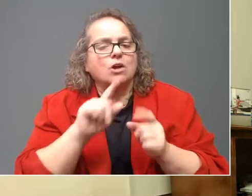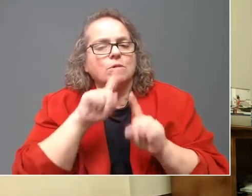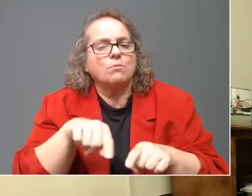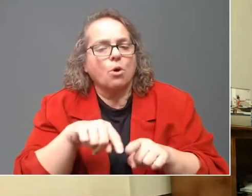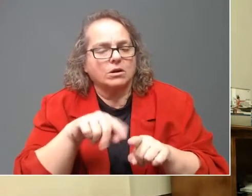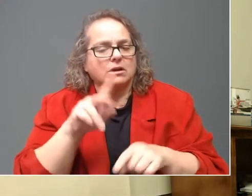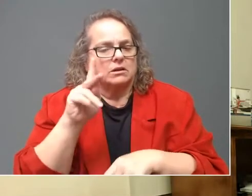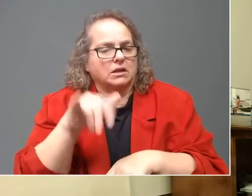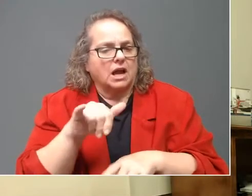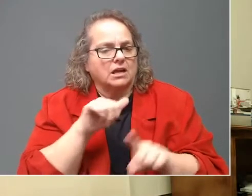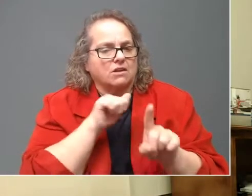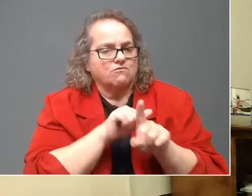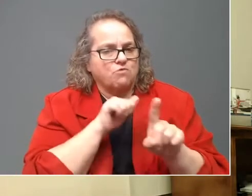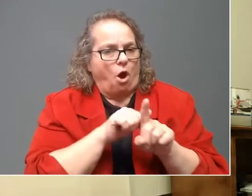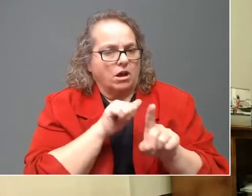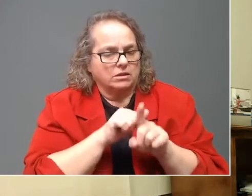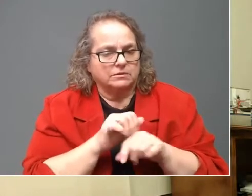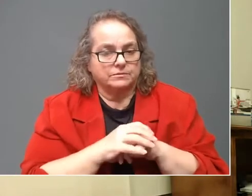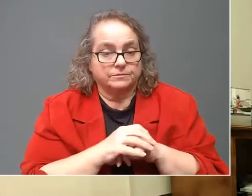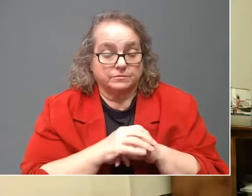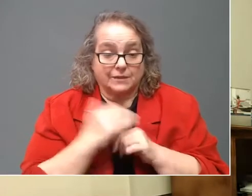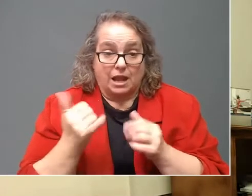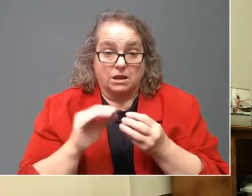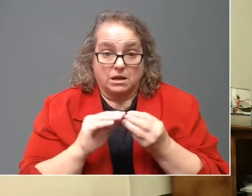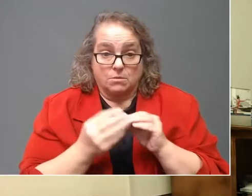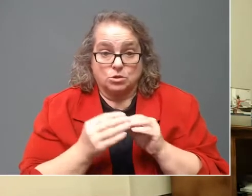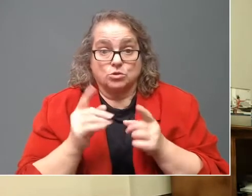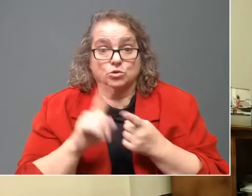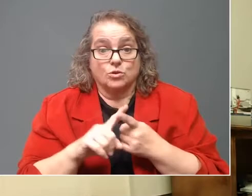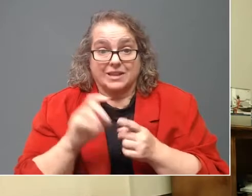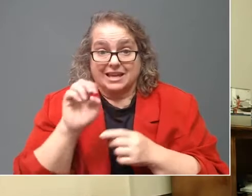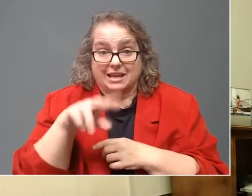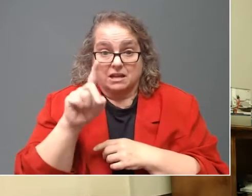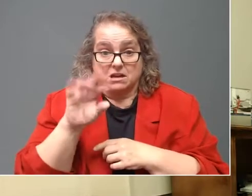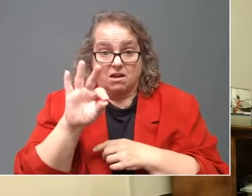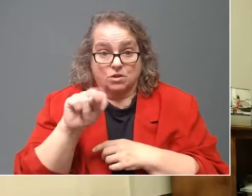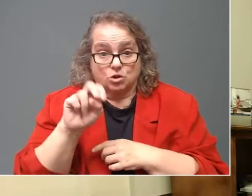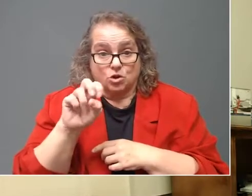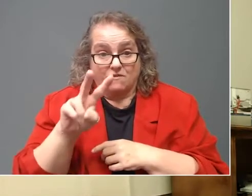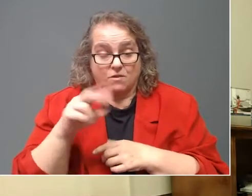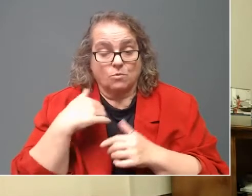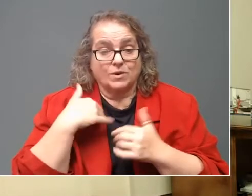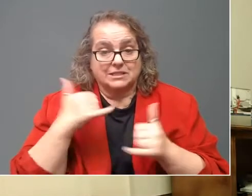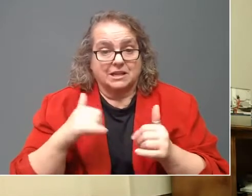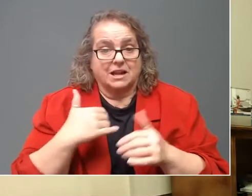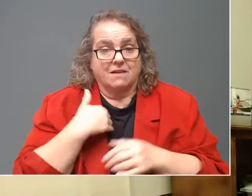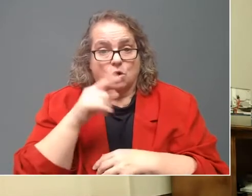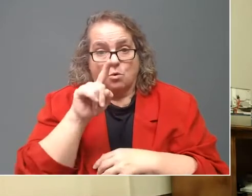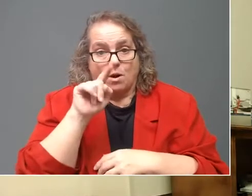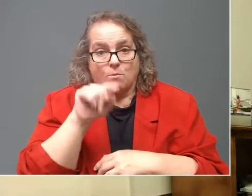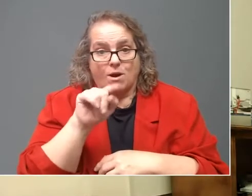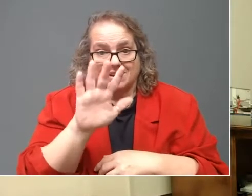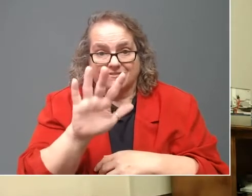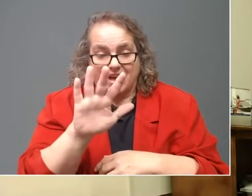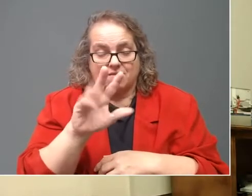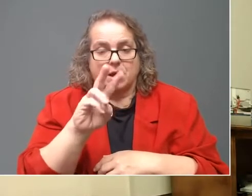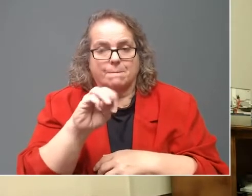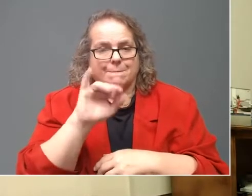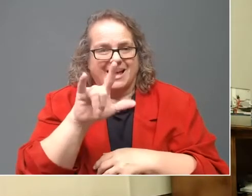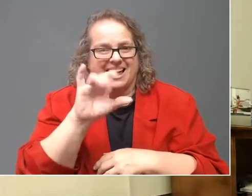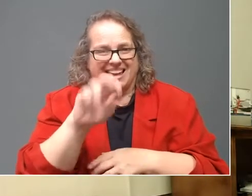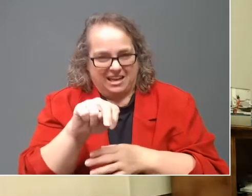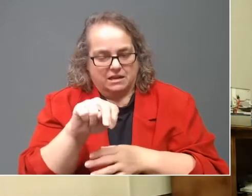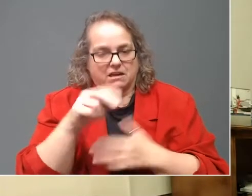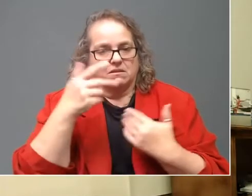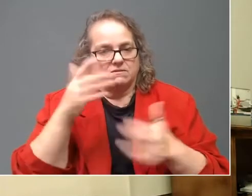to the numbers, we still through the end of November have approximately 1.5 million claims. Again, as